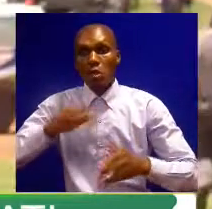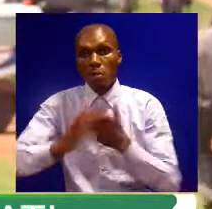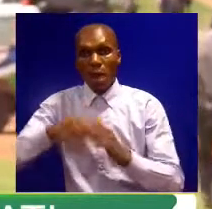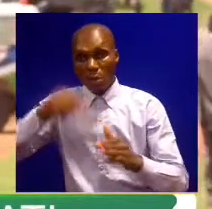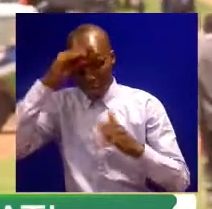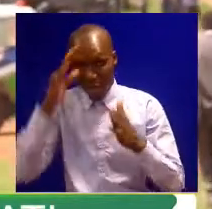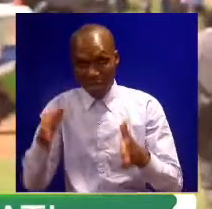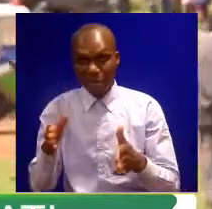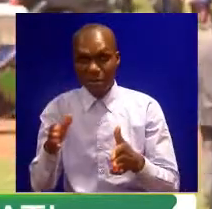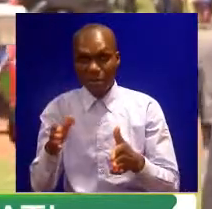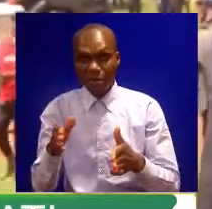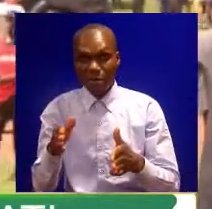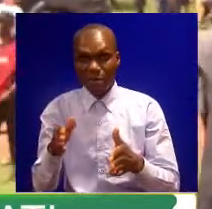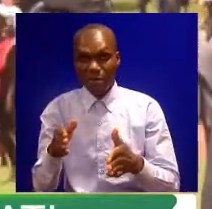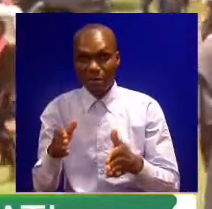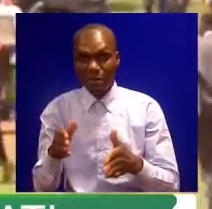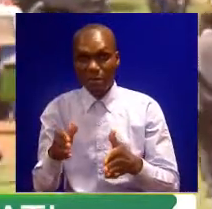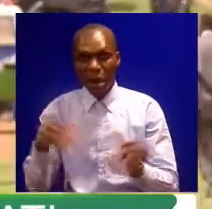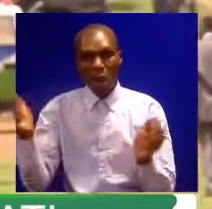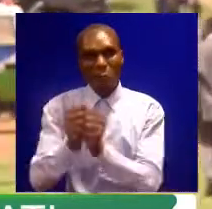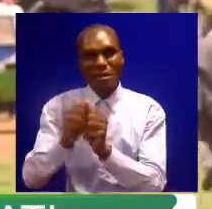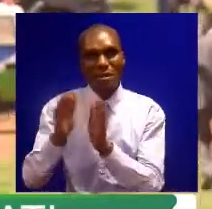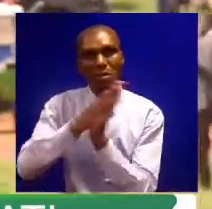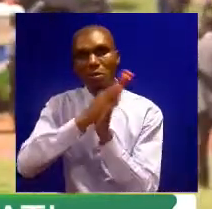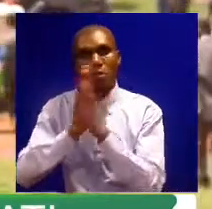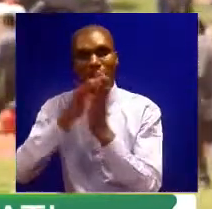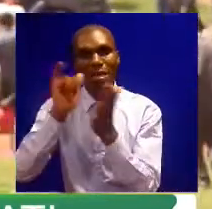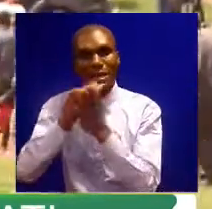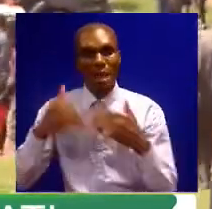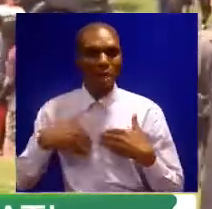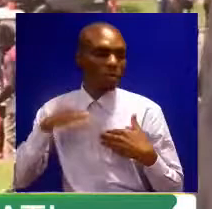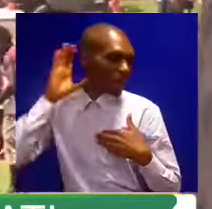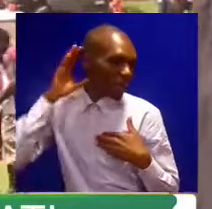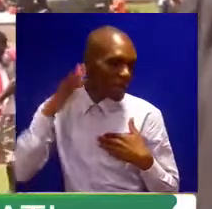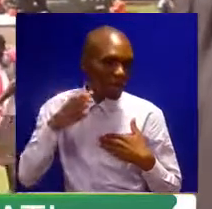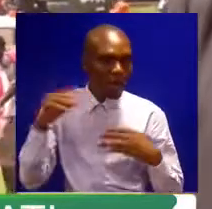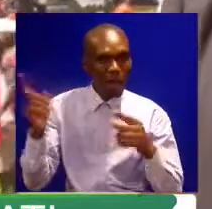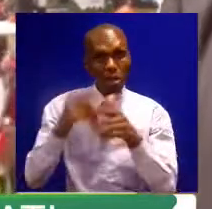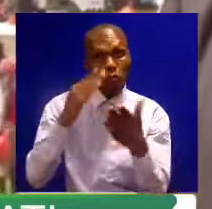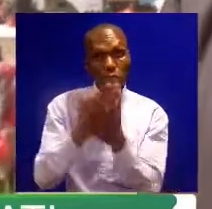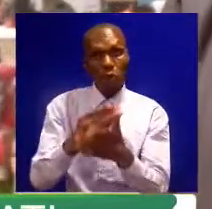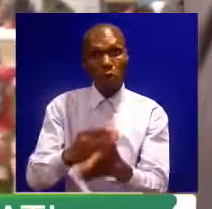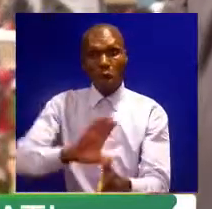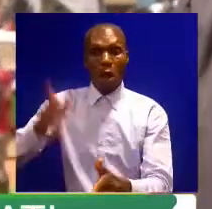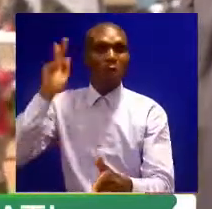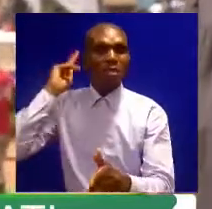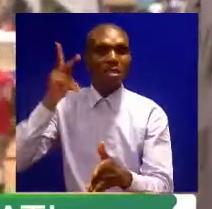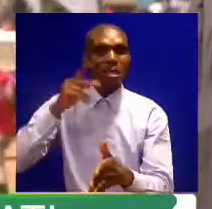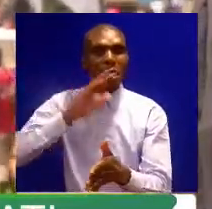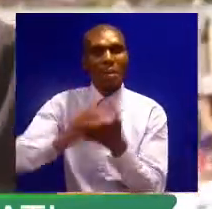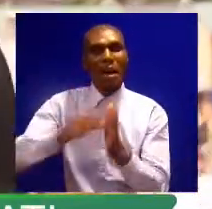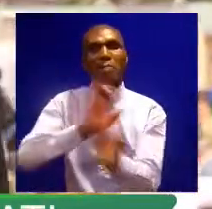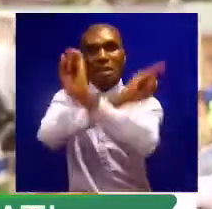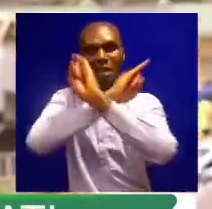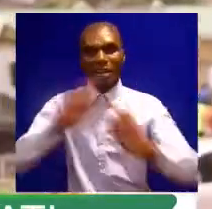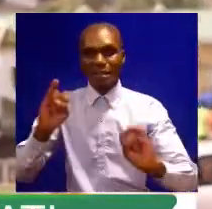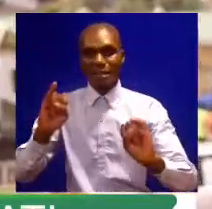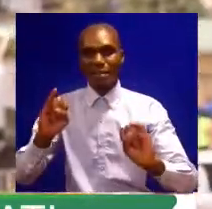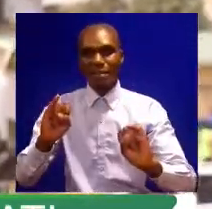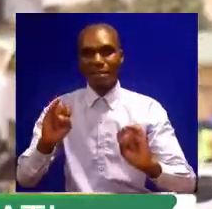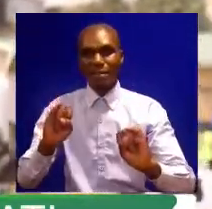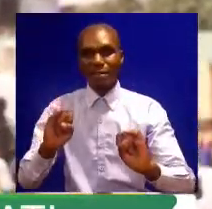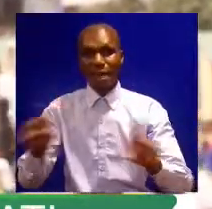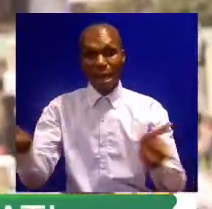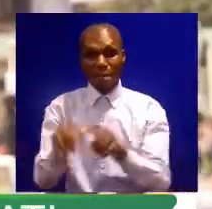County. Kukwate nechi mkwa na jia ruru ya higa, higa toro chenga Kisi ya hitune eche irabe mono. Era wana ika